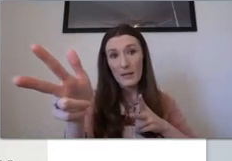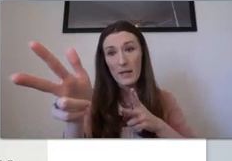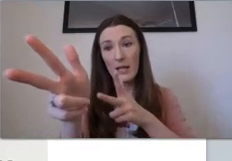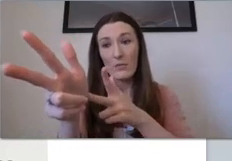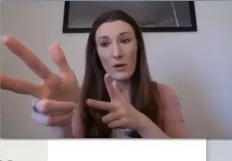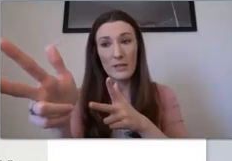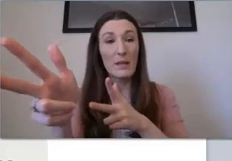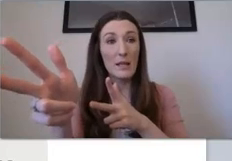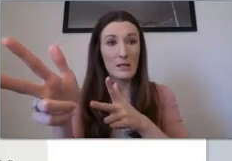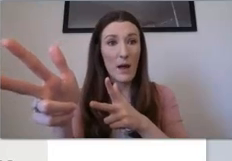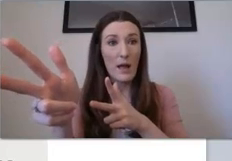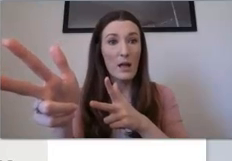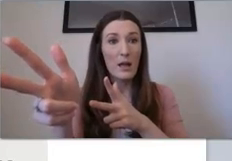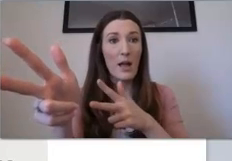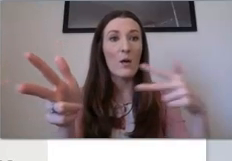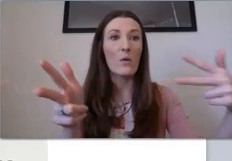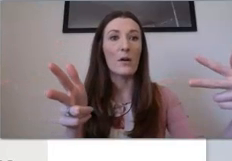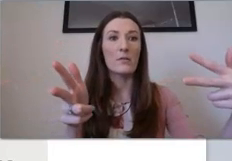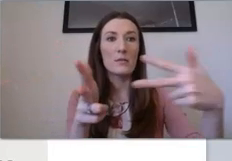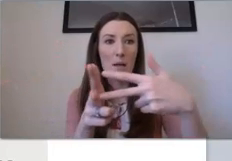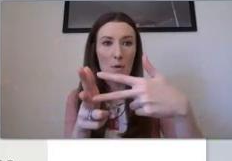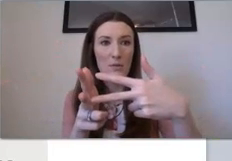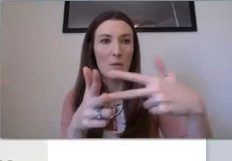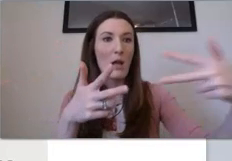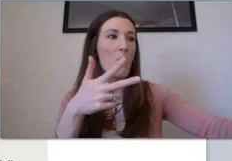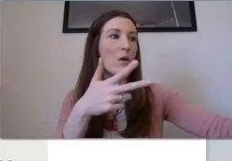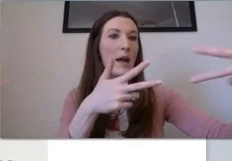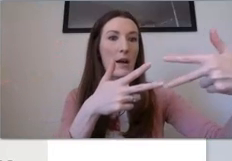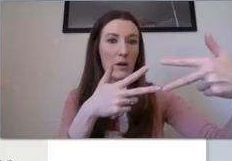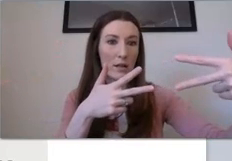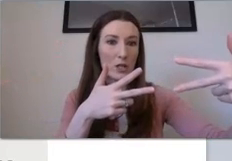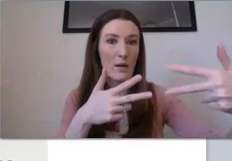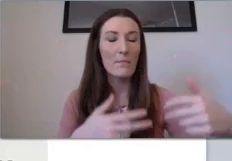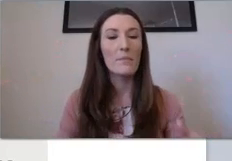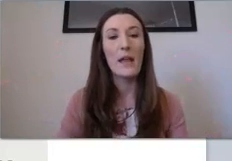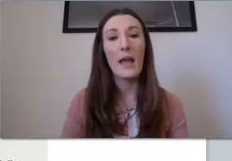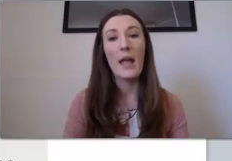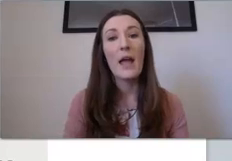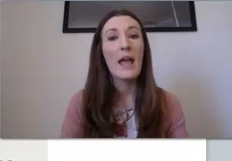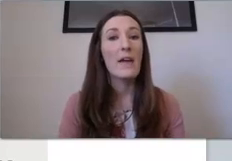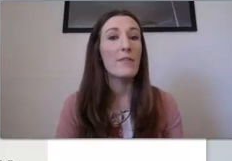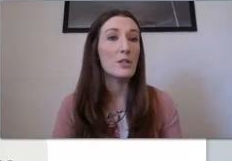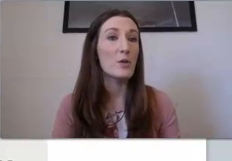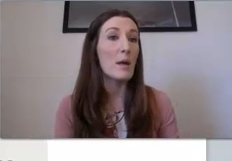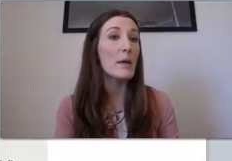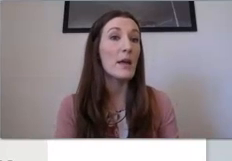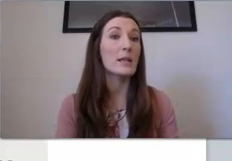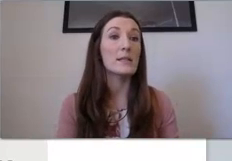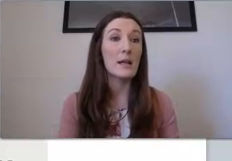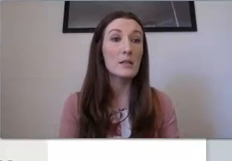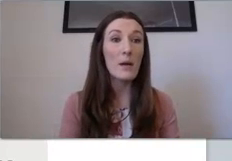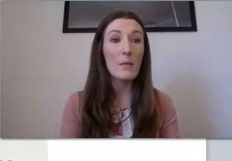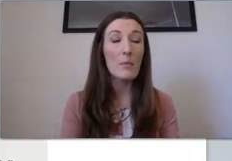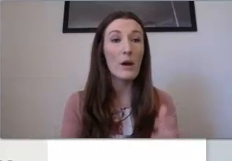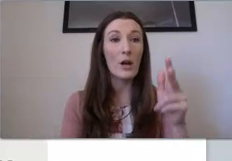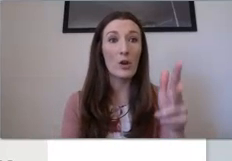up behind me and rear-ends me this way, okay, or T-bones me, or head-on collision, okay, if they do maybe like a